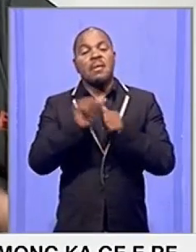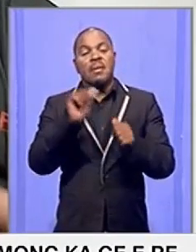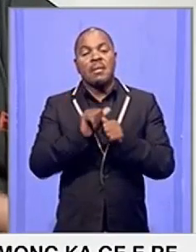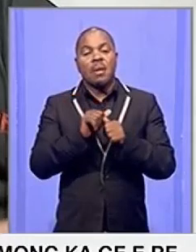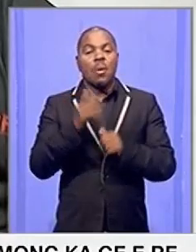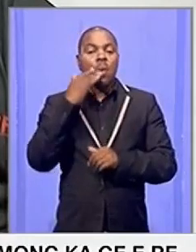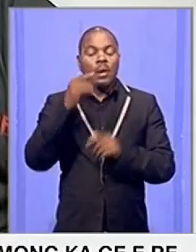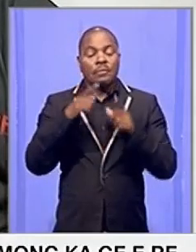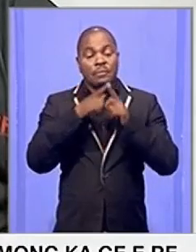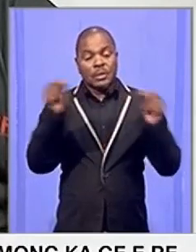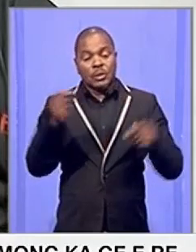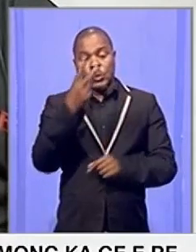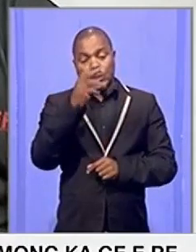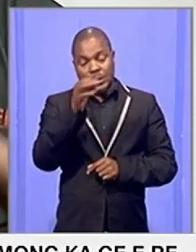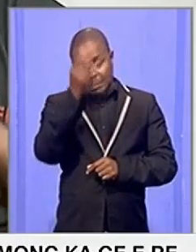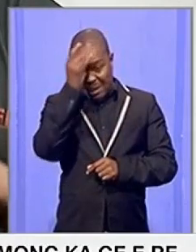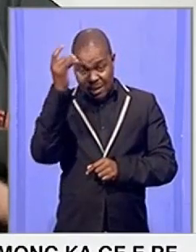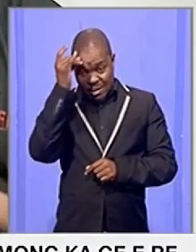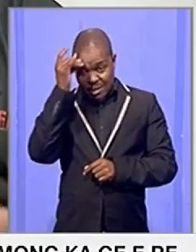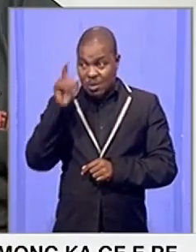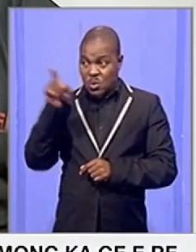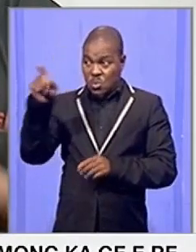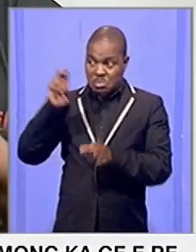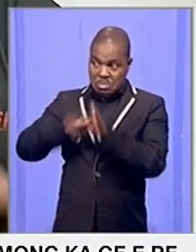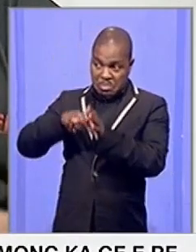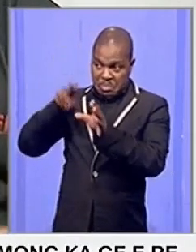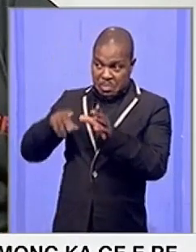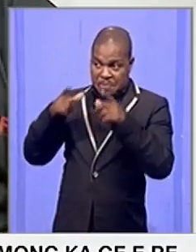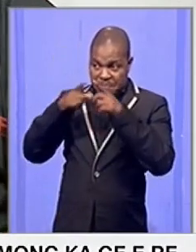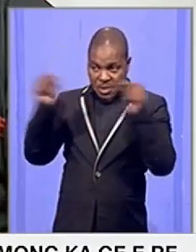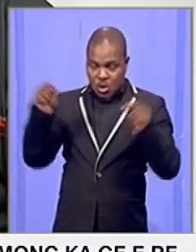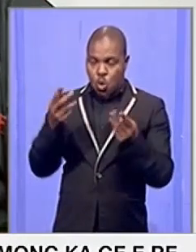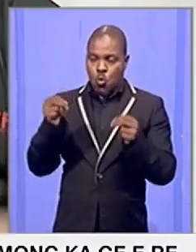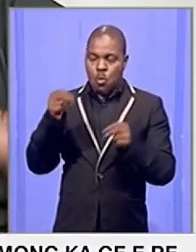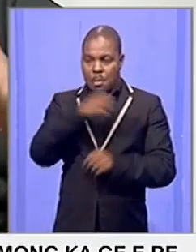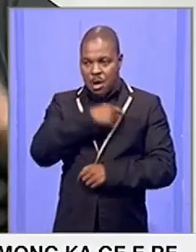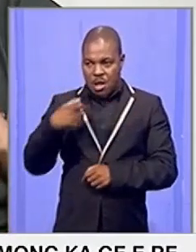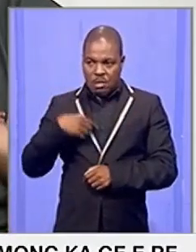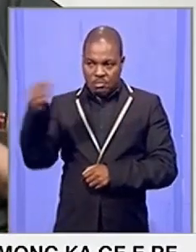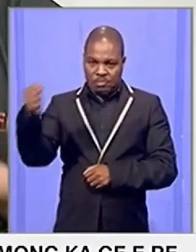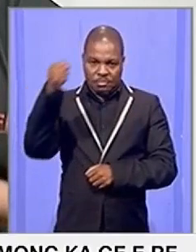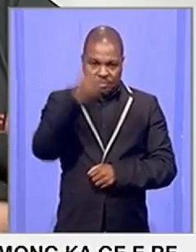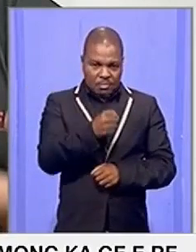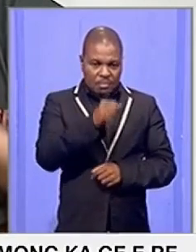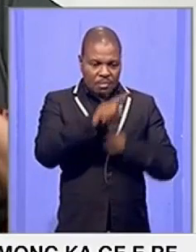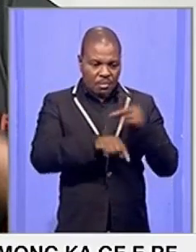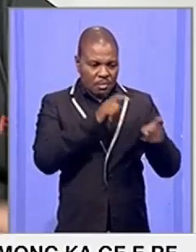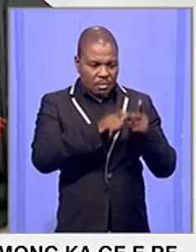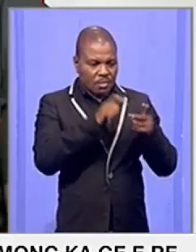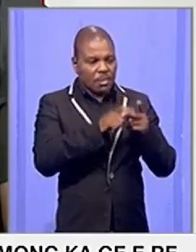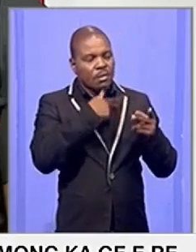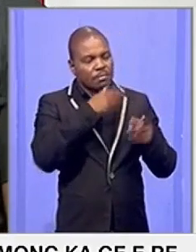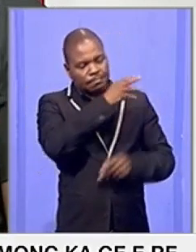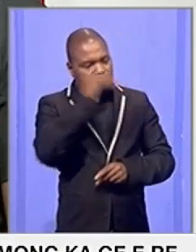boya ka di 20 tša March ge president a bea fase go tlo tsena president e ntšwa ya go tšea ditaba tša rena ya di iša hlogong.